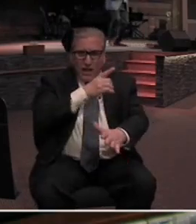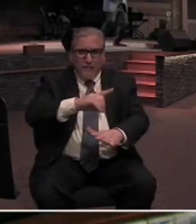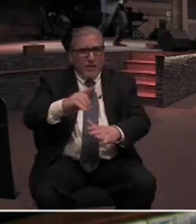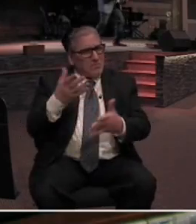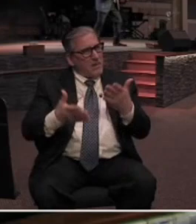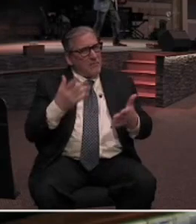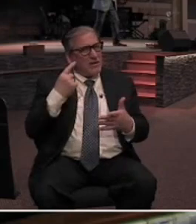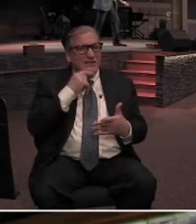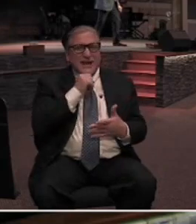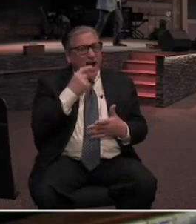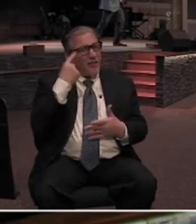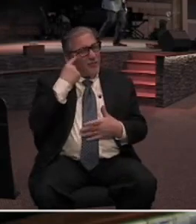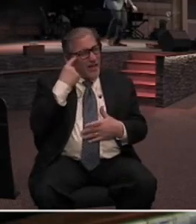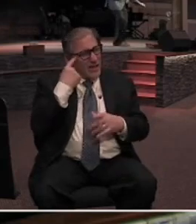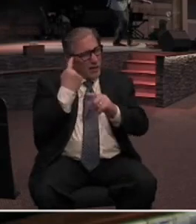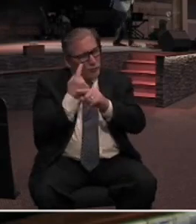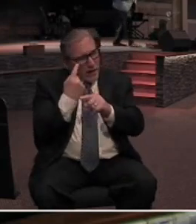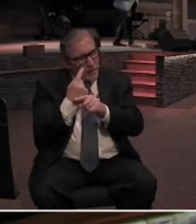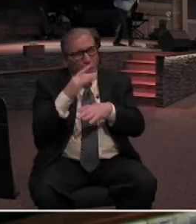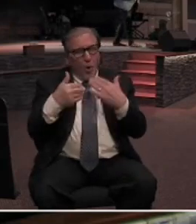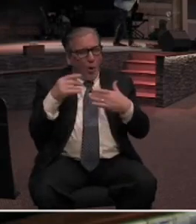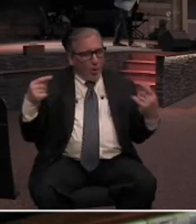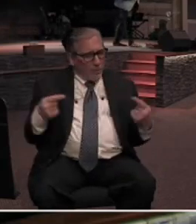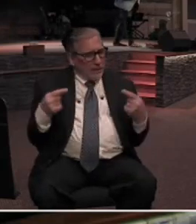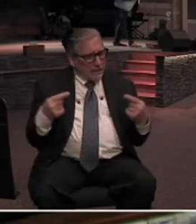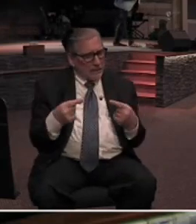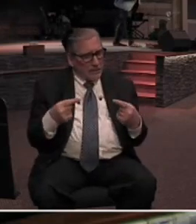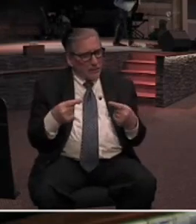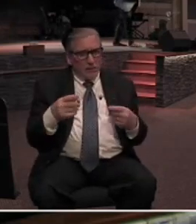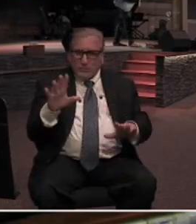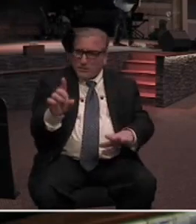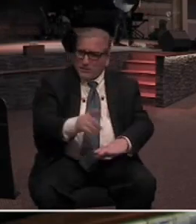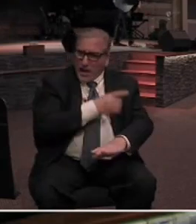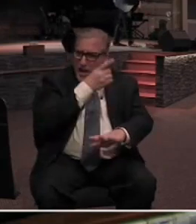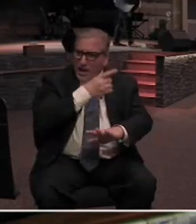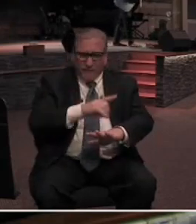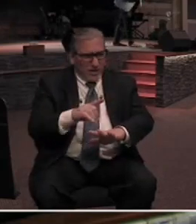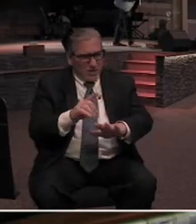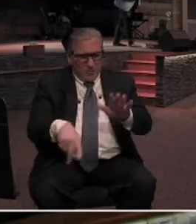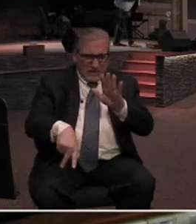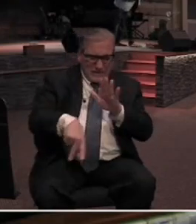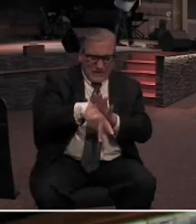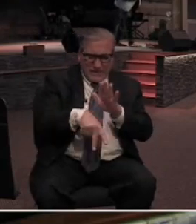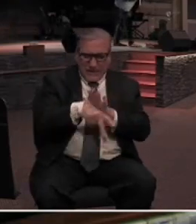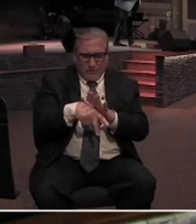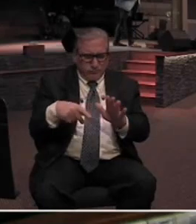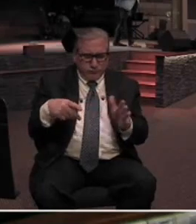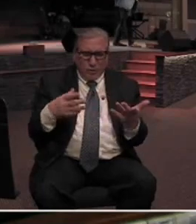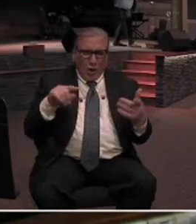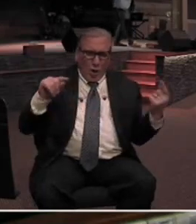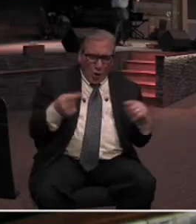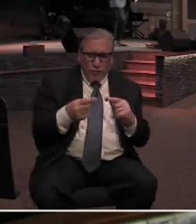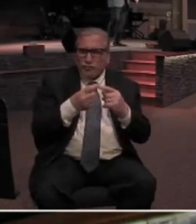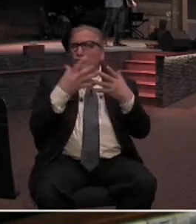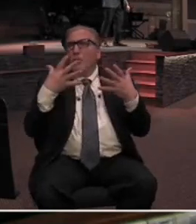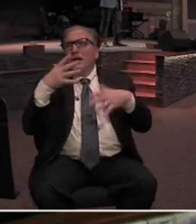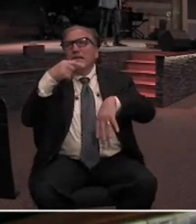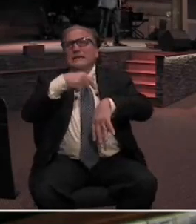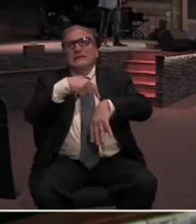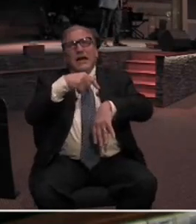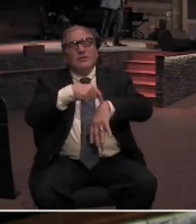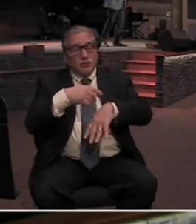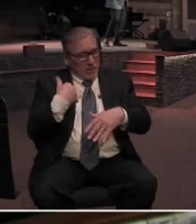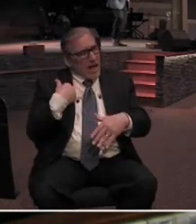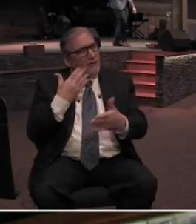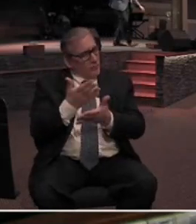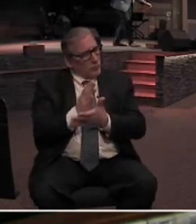not thinking straight from all the pain. David, you've been kicked down so many times, you have a right to sit